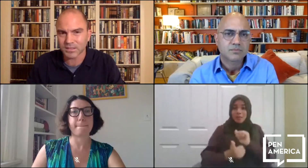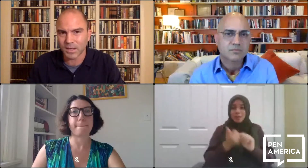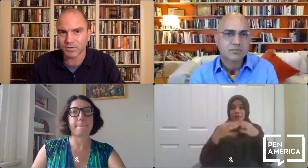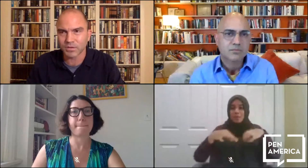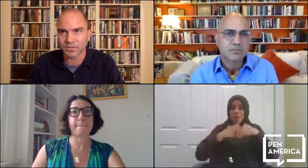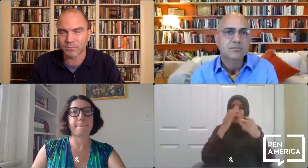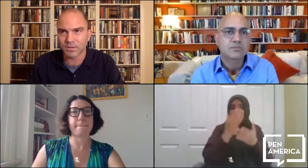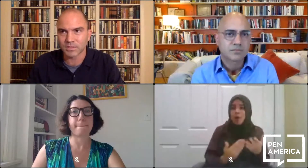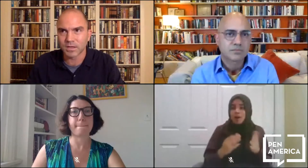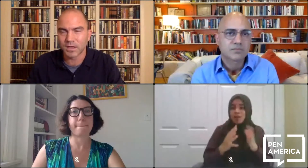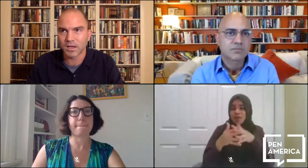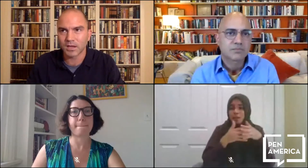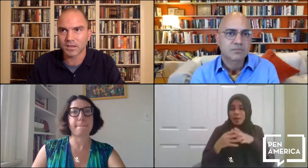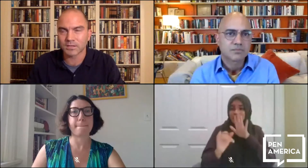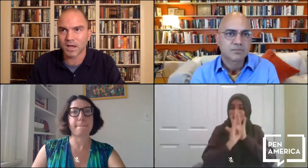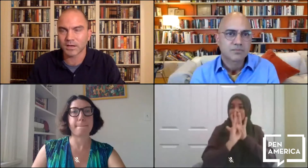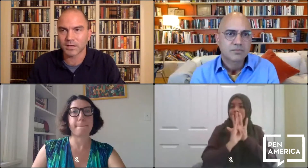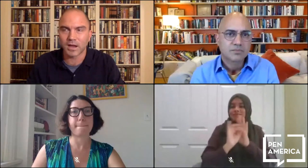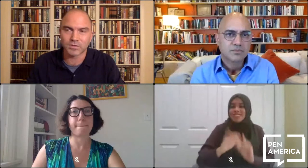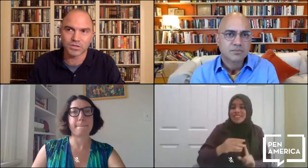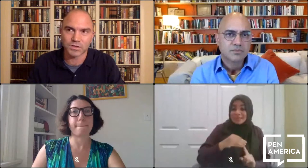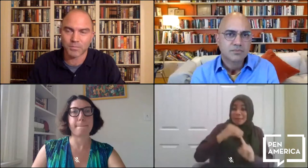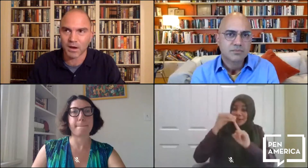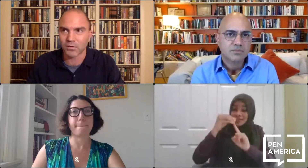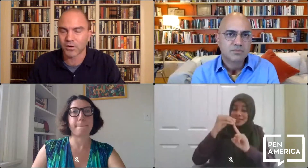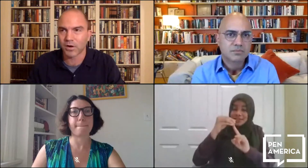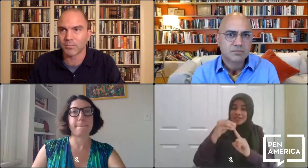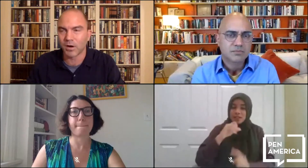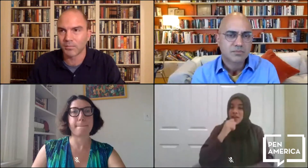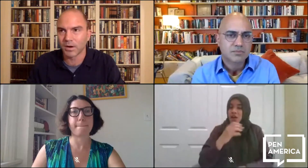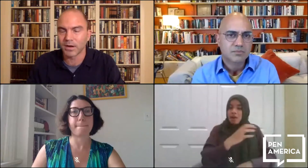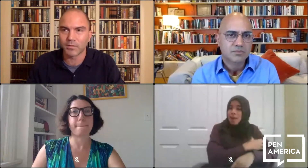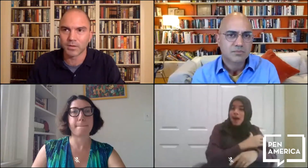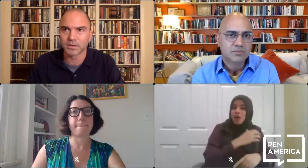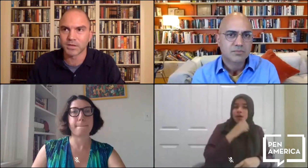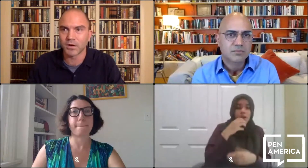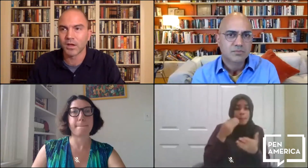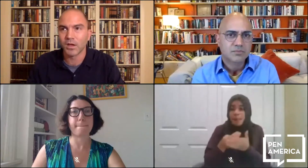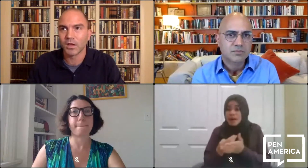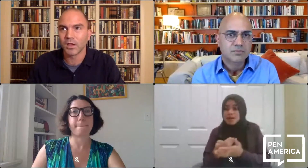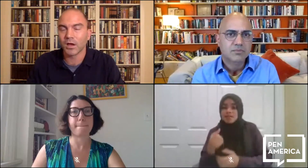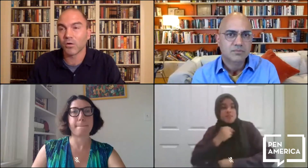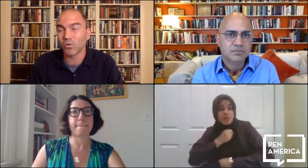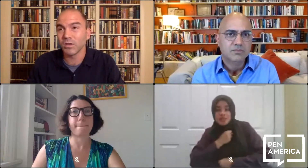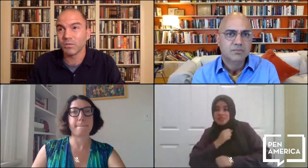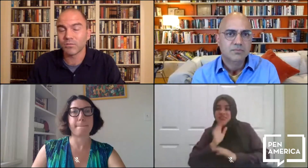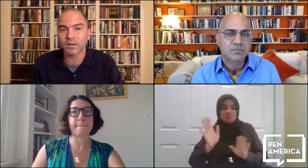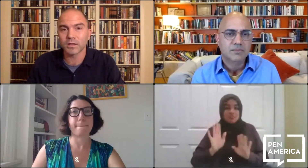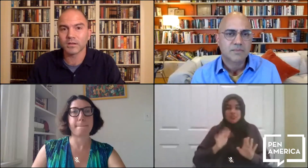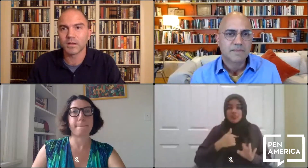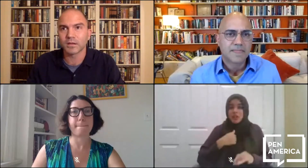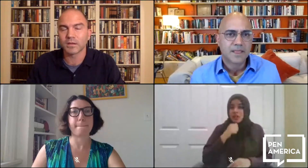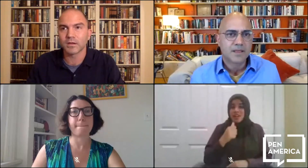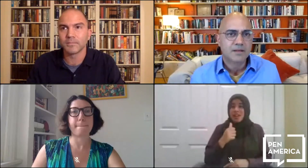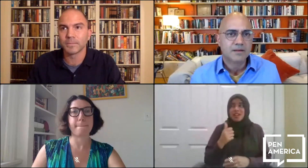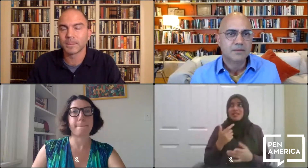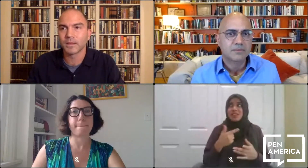the exceptionalism. It's not just our power and our money and our military, or even frankly,